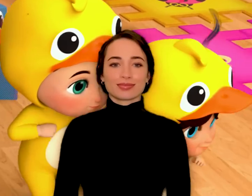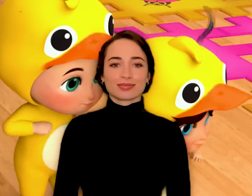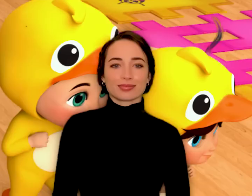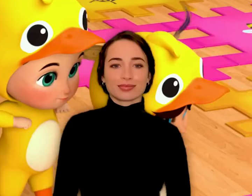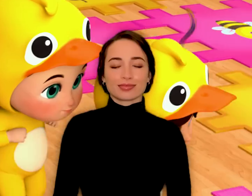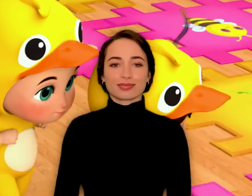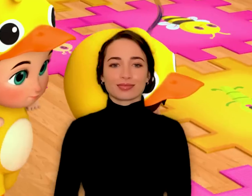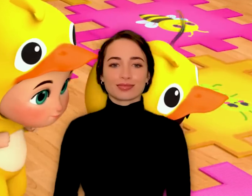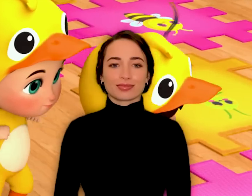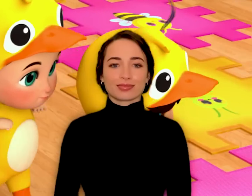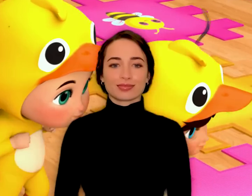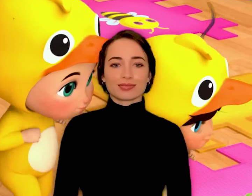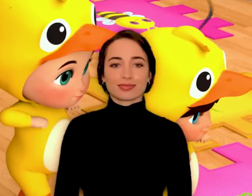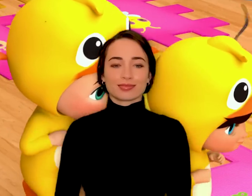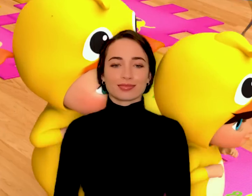down